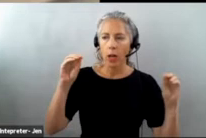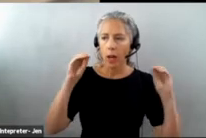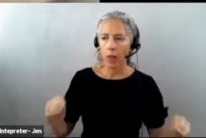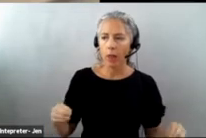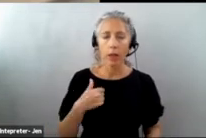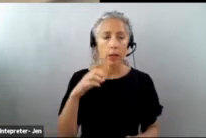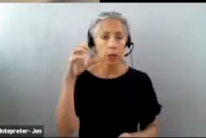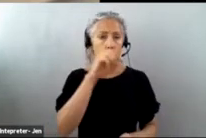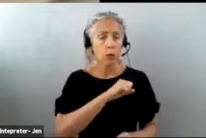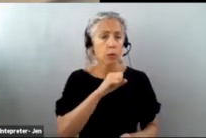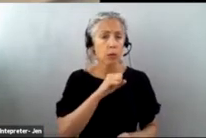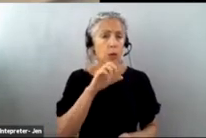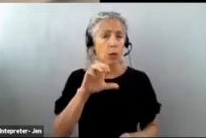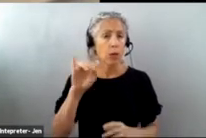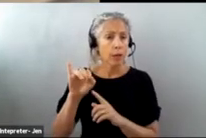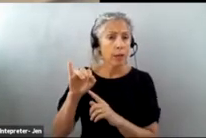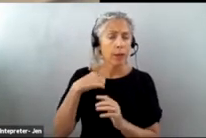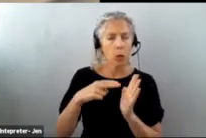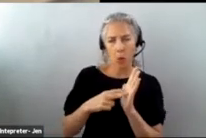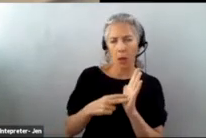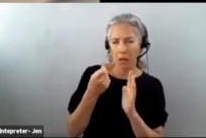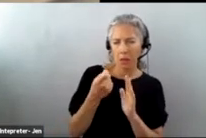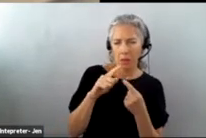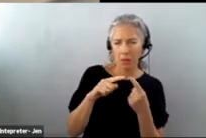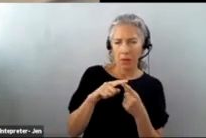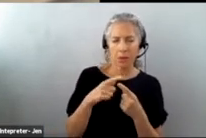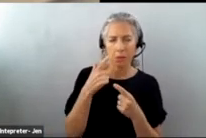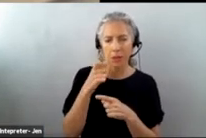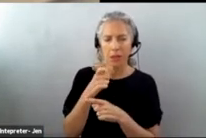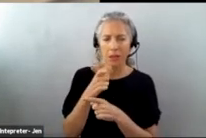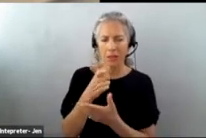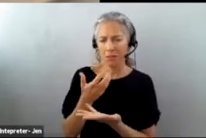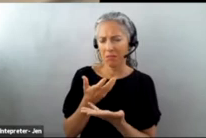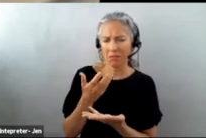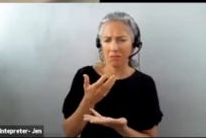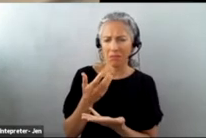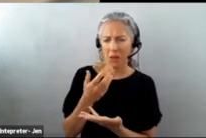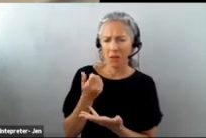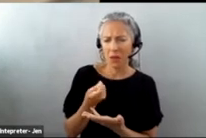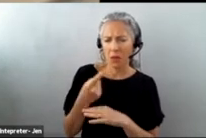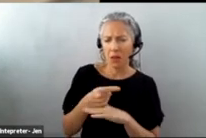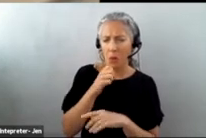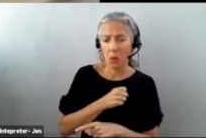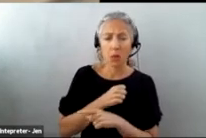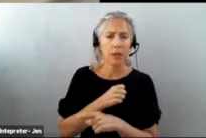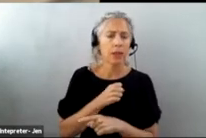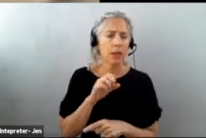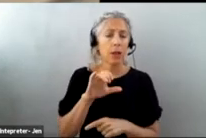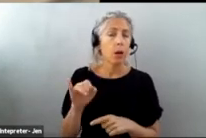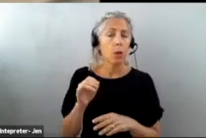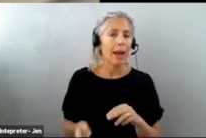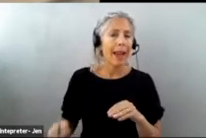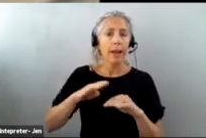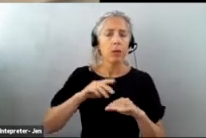I assumed cochlear implants, which I had read a limited amount about, it was, he was only a matter of, you know, days old, would amplify what he could